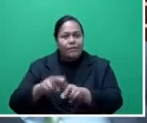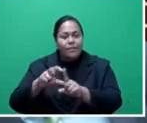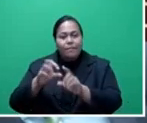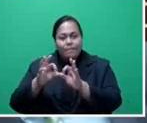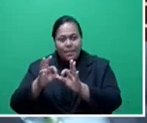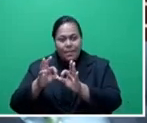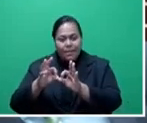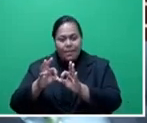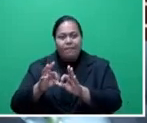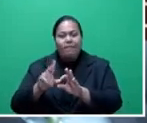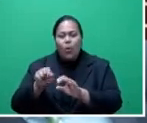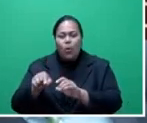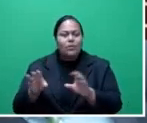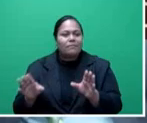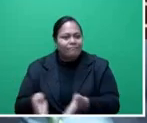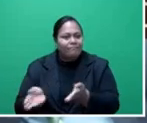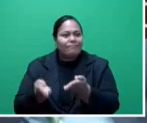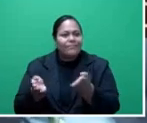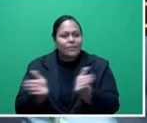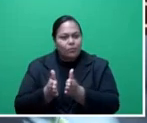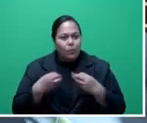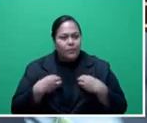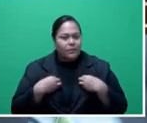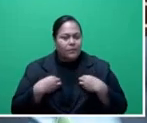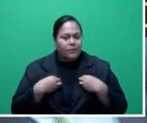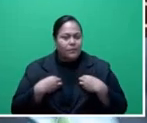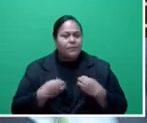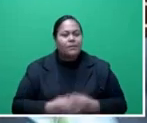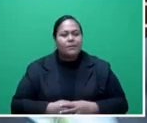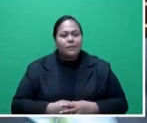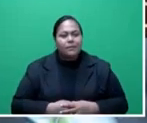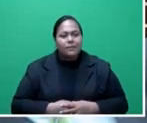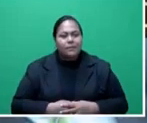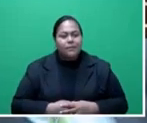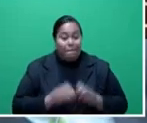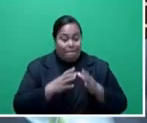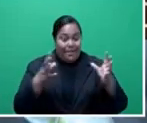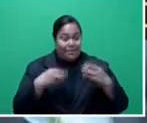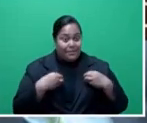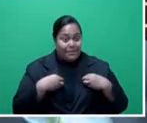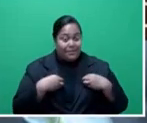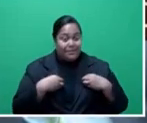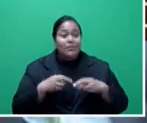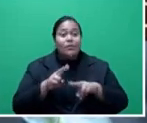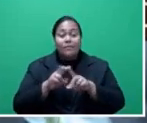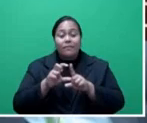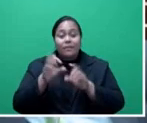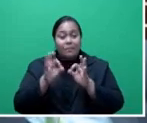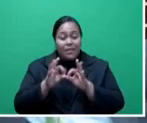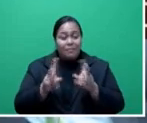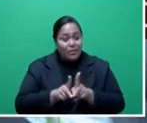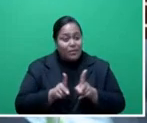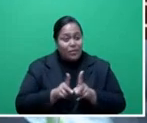to MSMEs. And another important part of our economy is the cooperatives. In FDB, in partnership with the Department